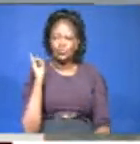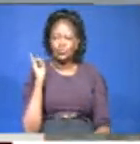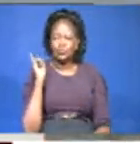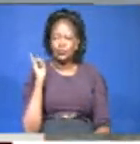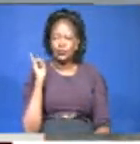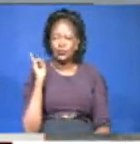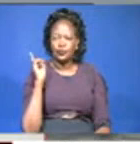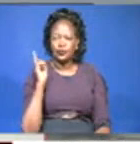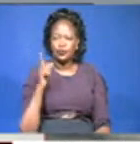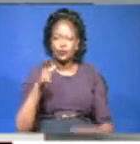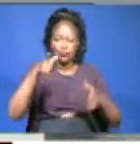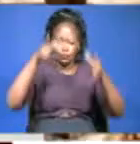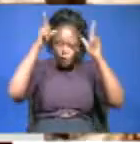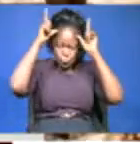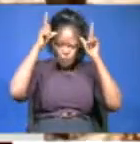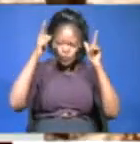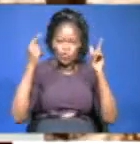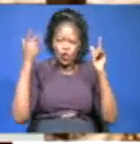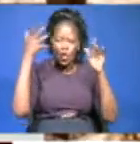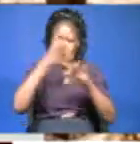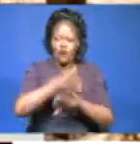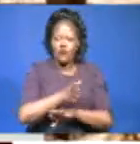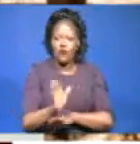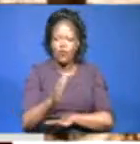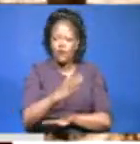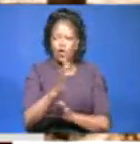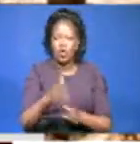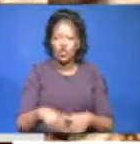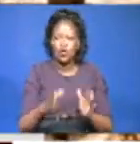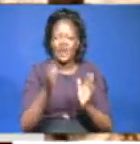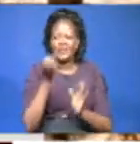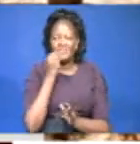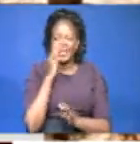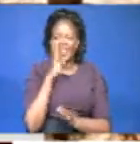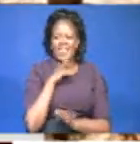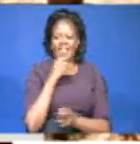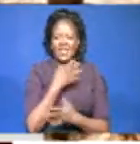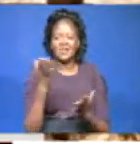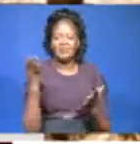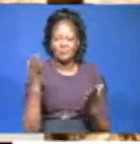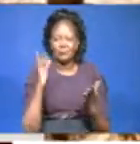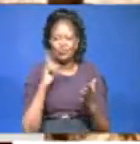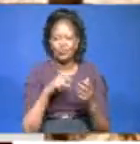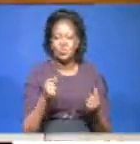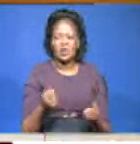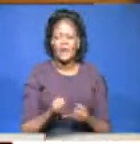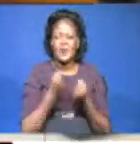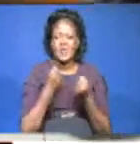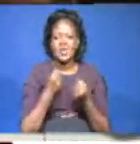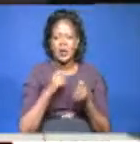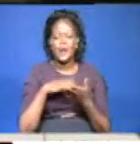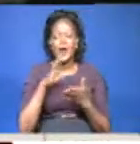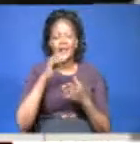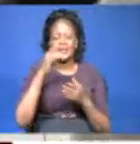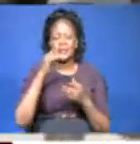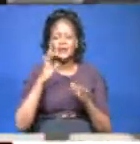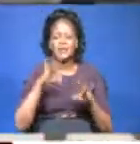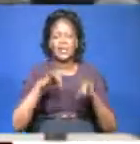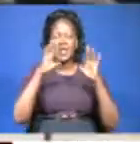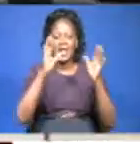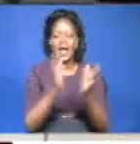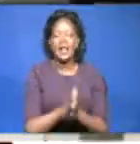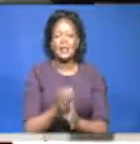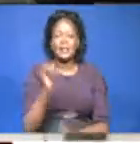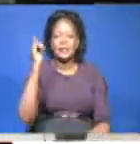Cattle crisscrossing the roads feeding on garbage have become a new sight, especially in Kitengela and Isinya towns in Kajiado